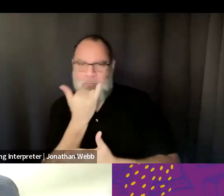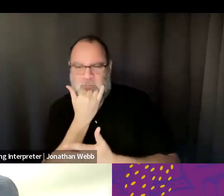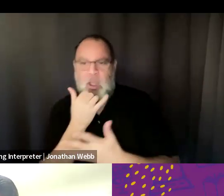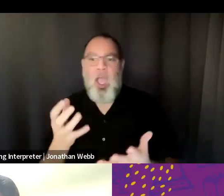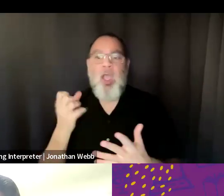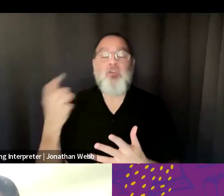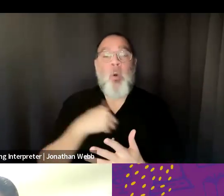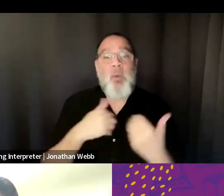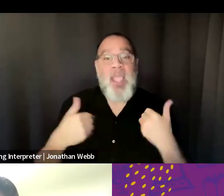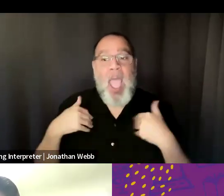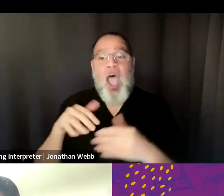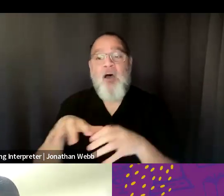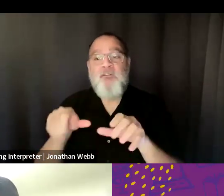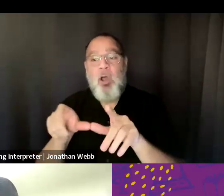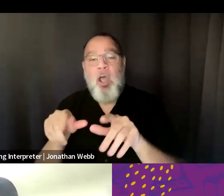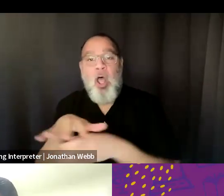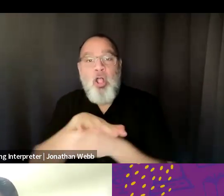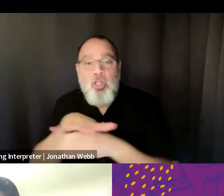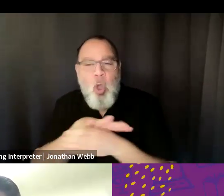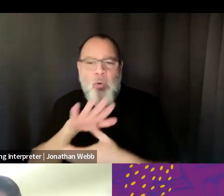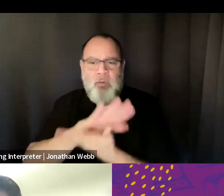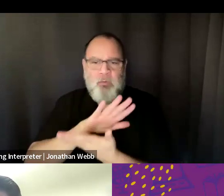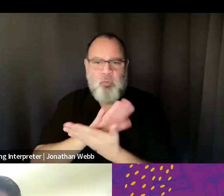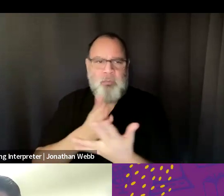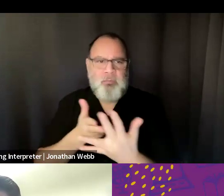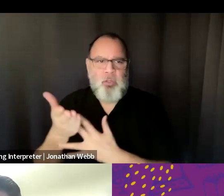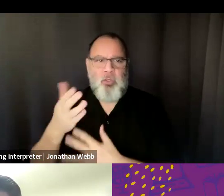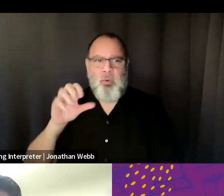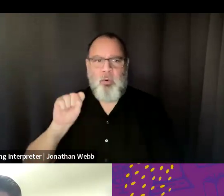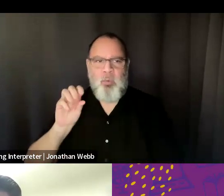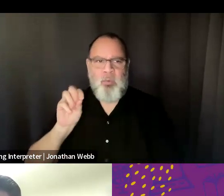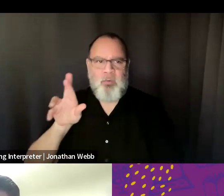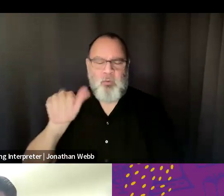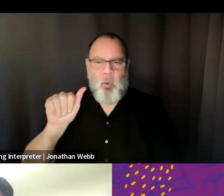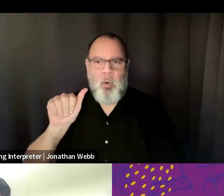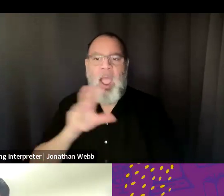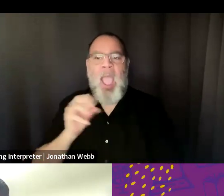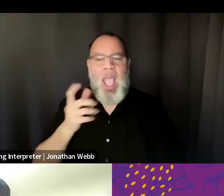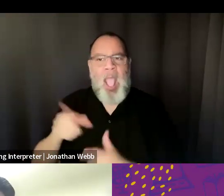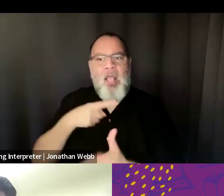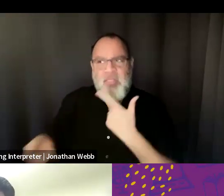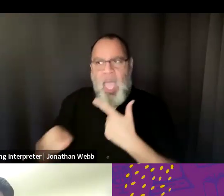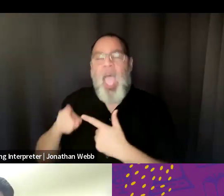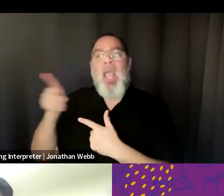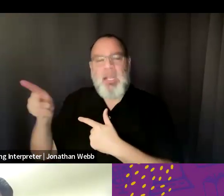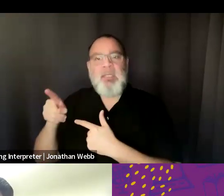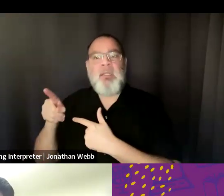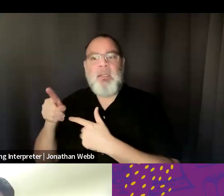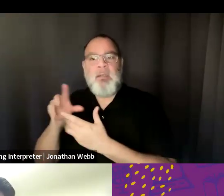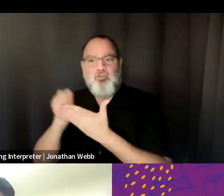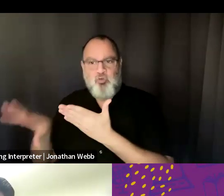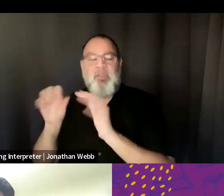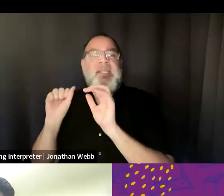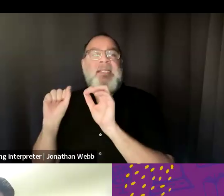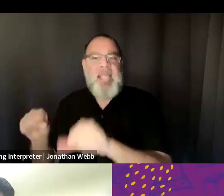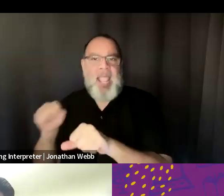Sora. So local students can get a library card and use our digital collections through Sora, and